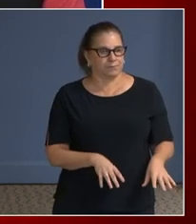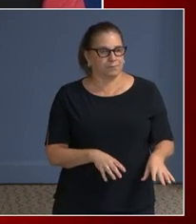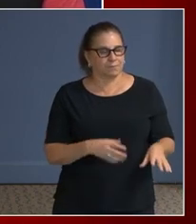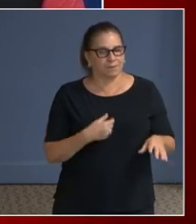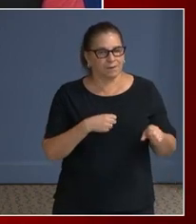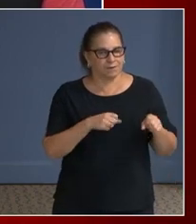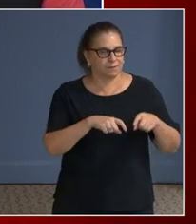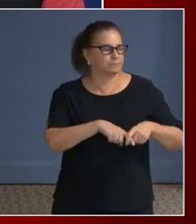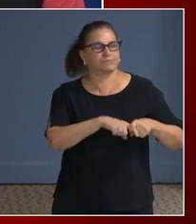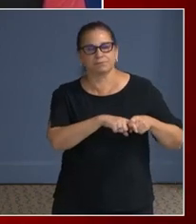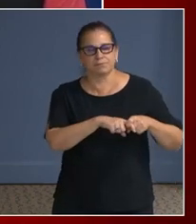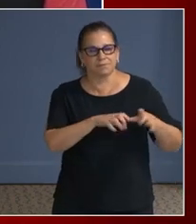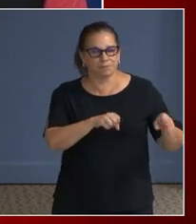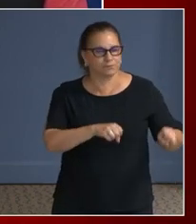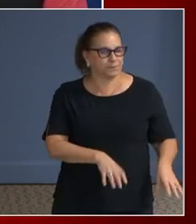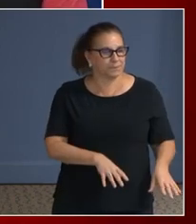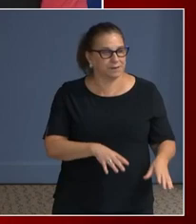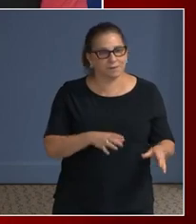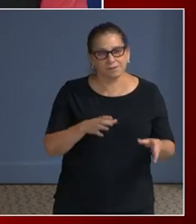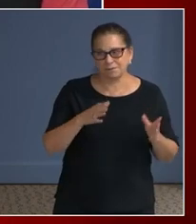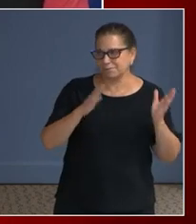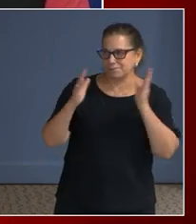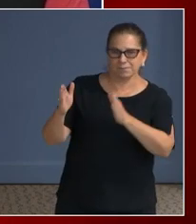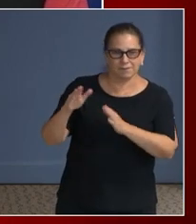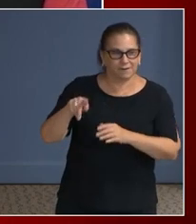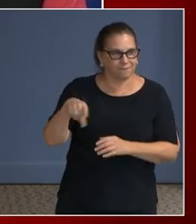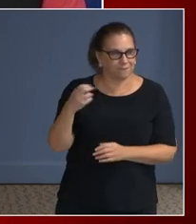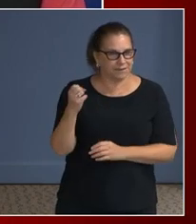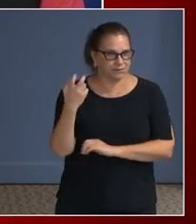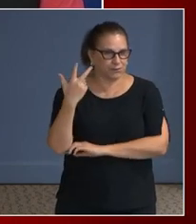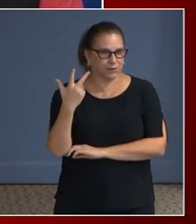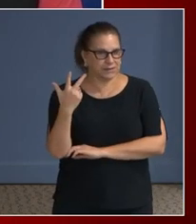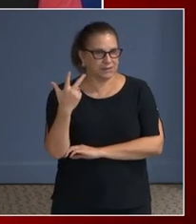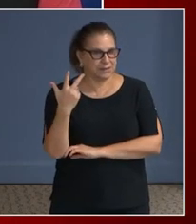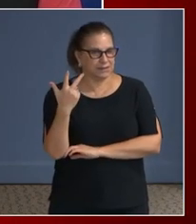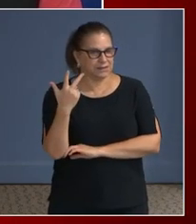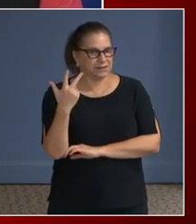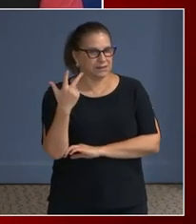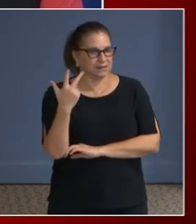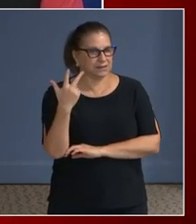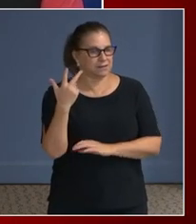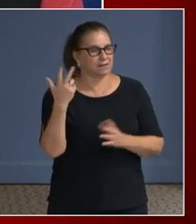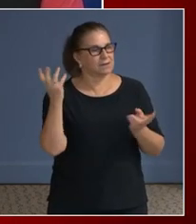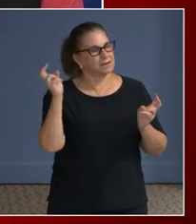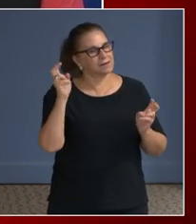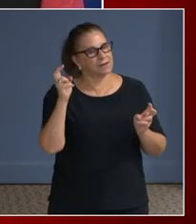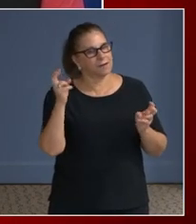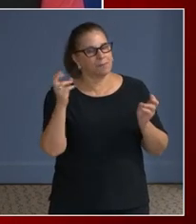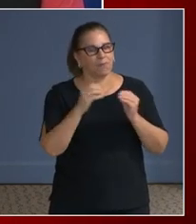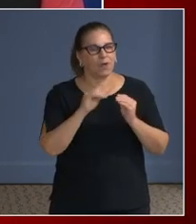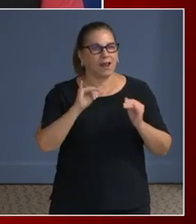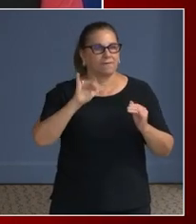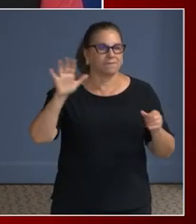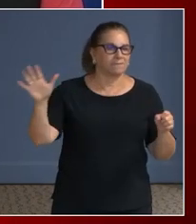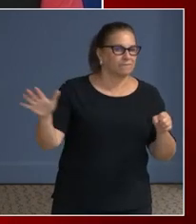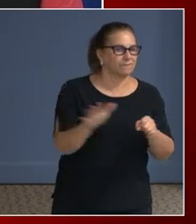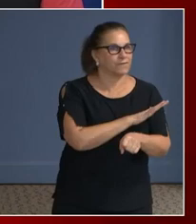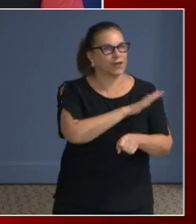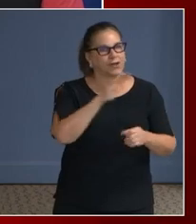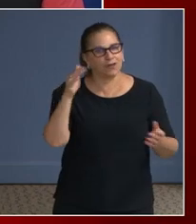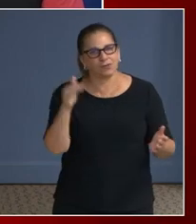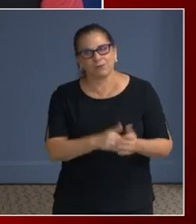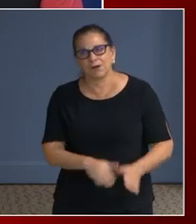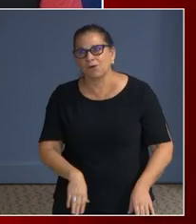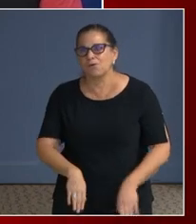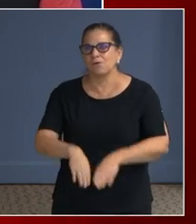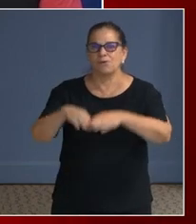three imagines things, if you go back and you look at the Reopen DC Advisory Committee's recommendations and how DC Health would interpret